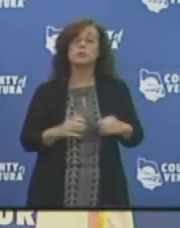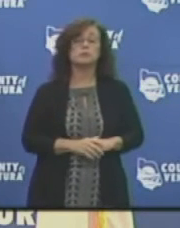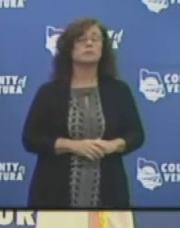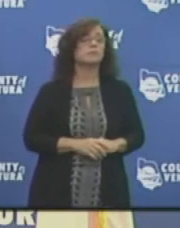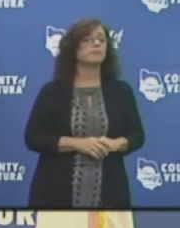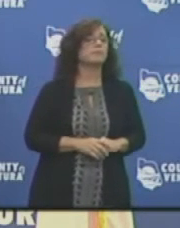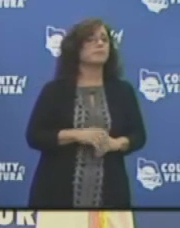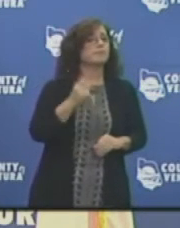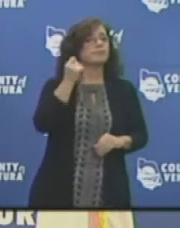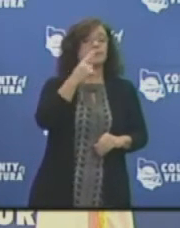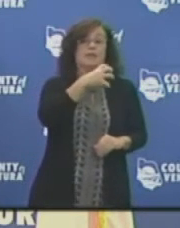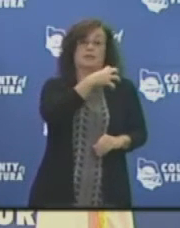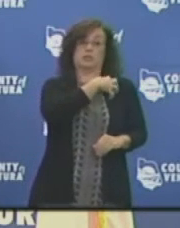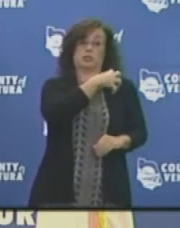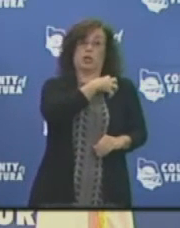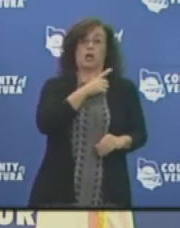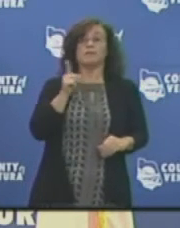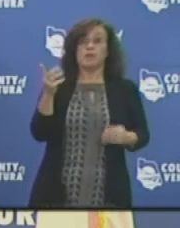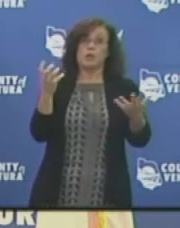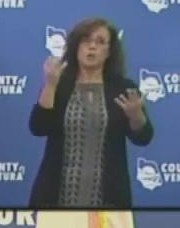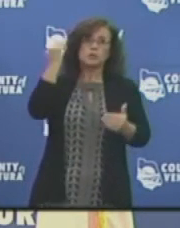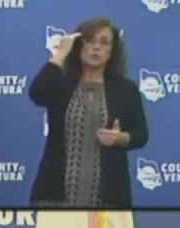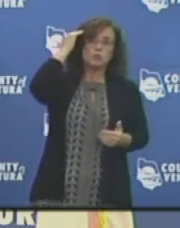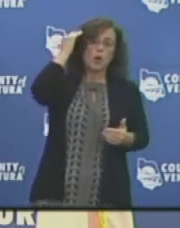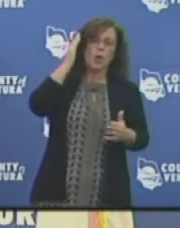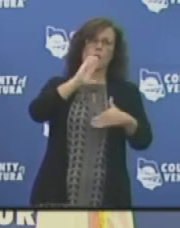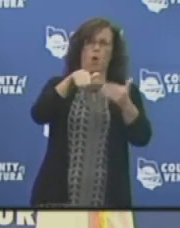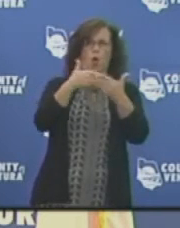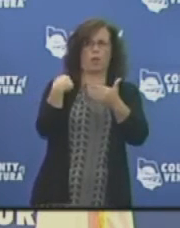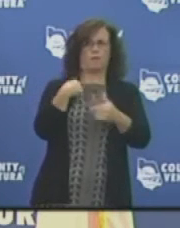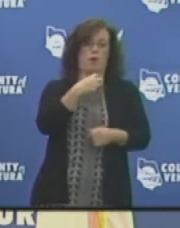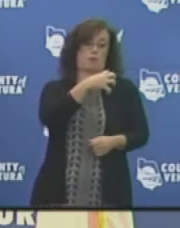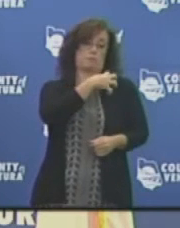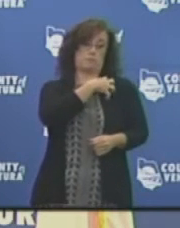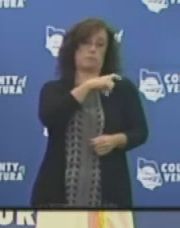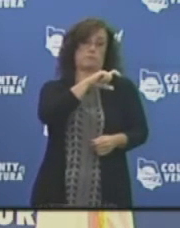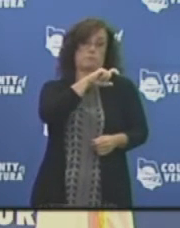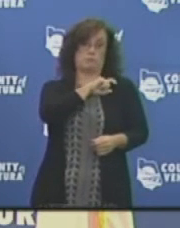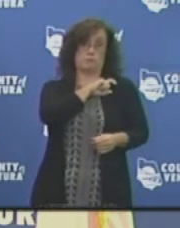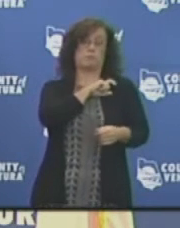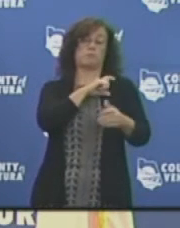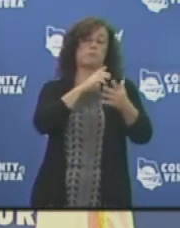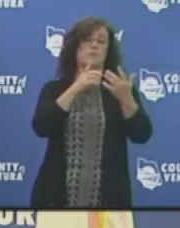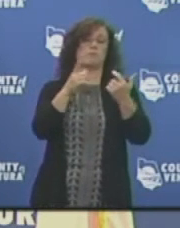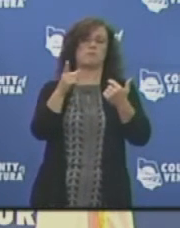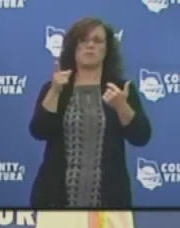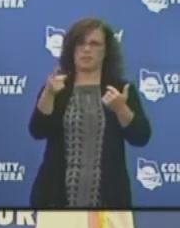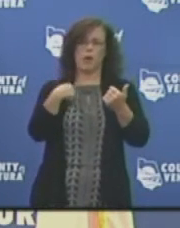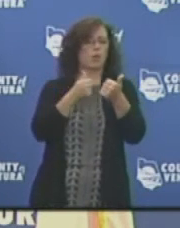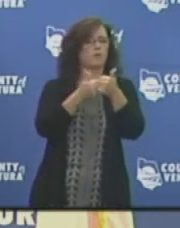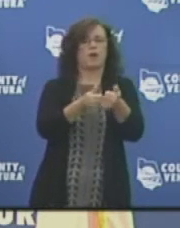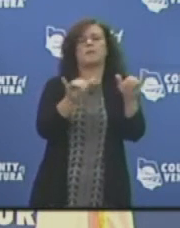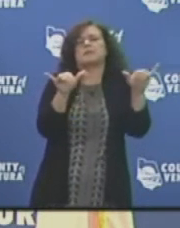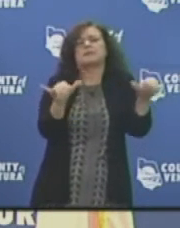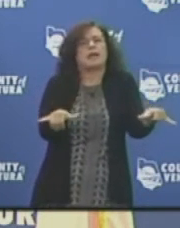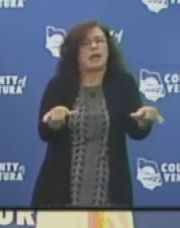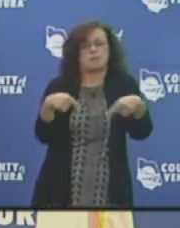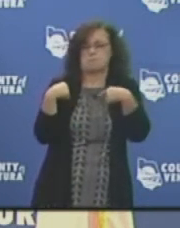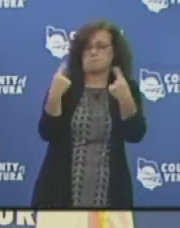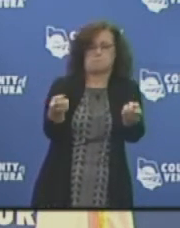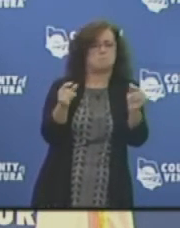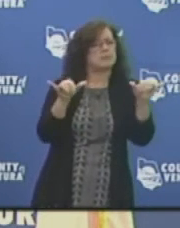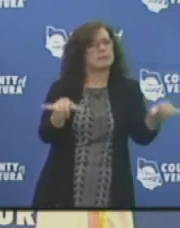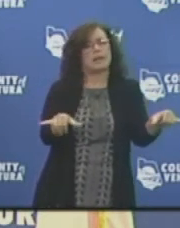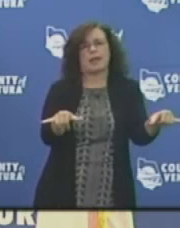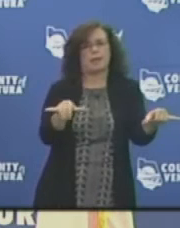understand all of the law enforcement in our county still has the same approach to the health orders. The idea of this